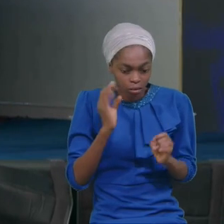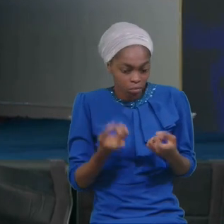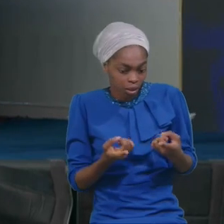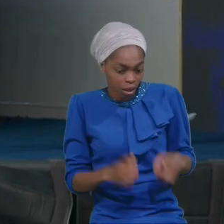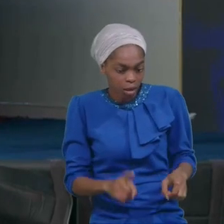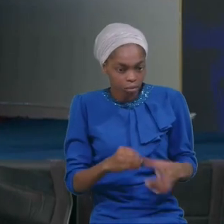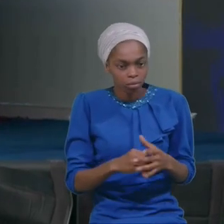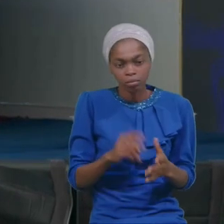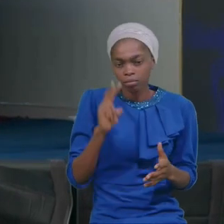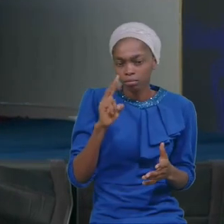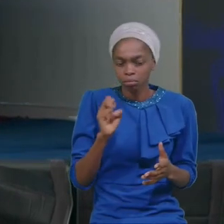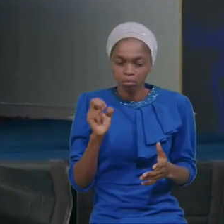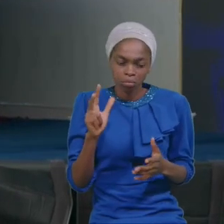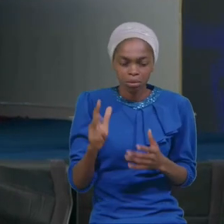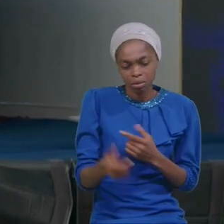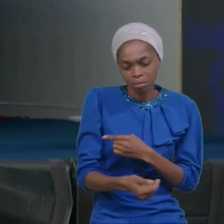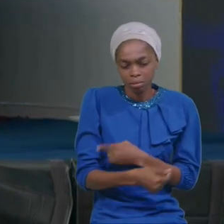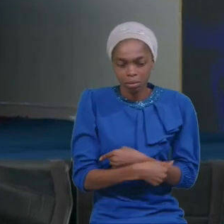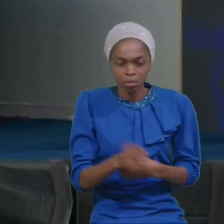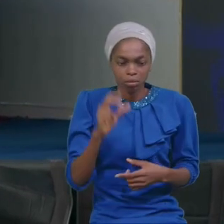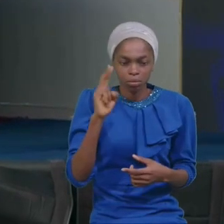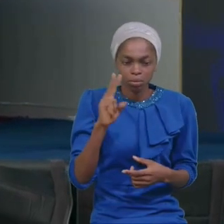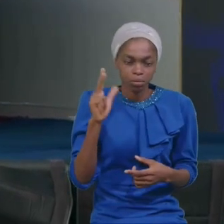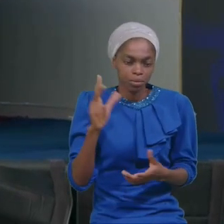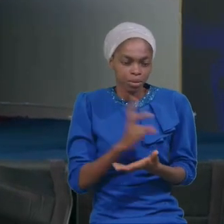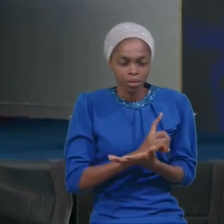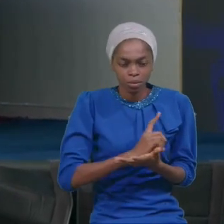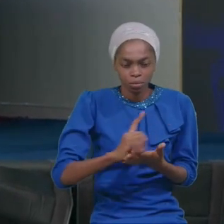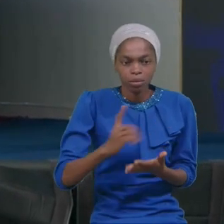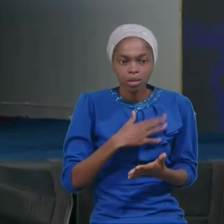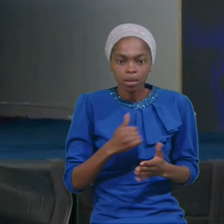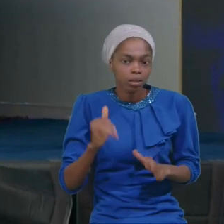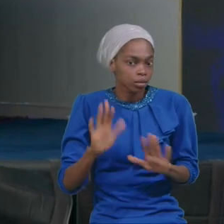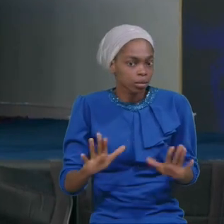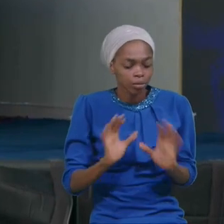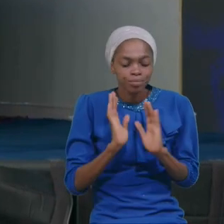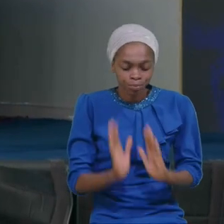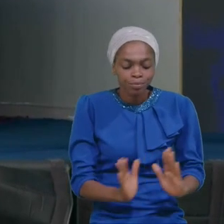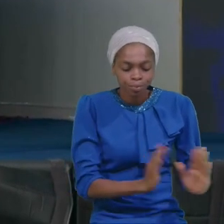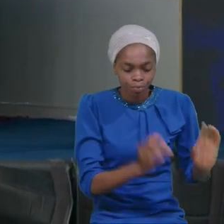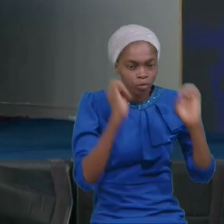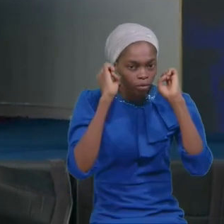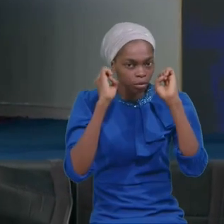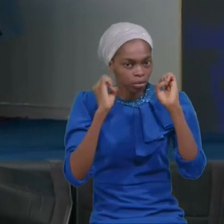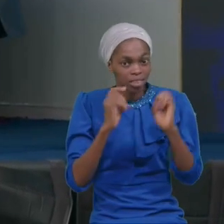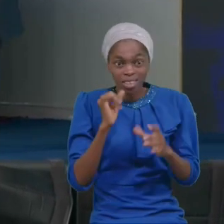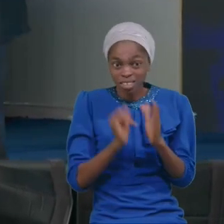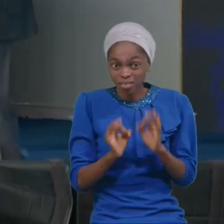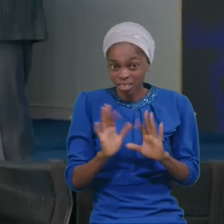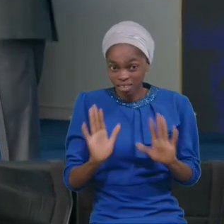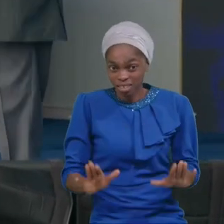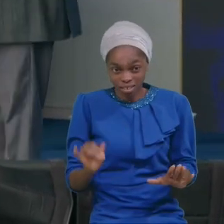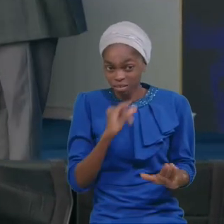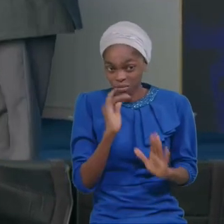prepares. If he is not preparing, that's the greatest fool in college. A person is preparing for a